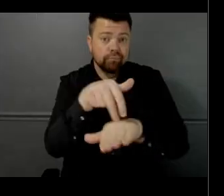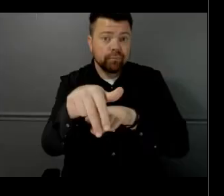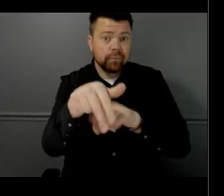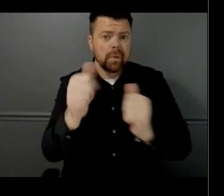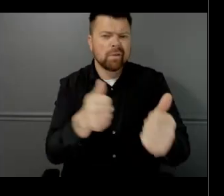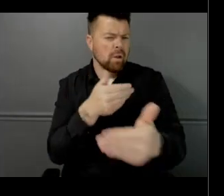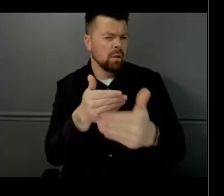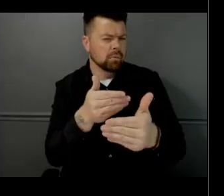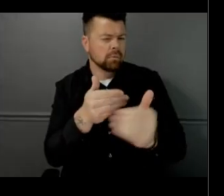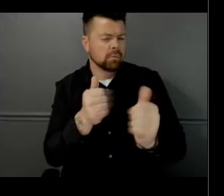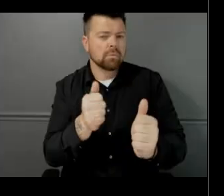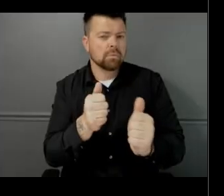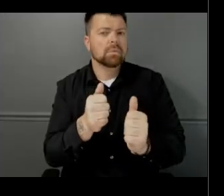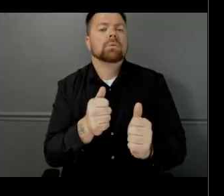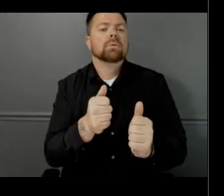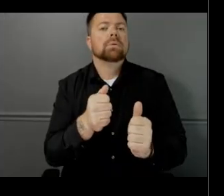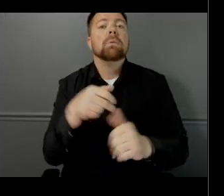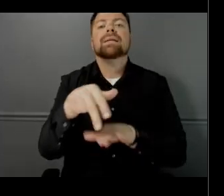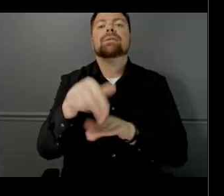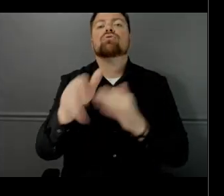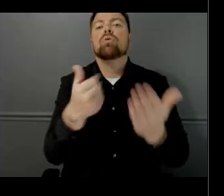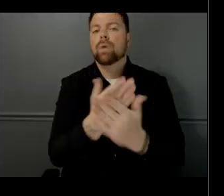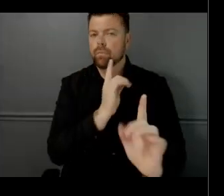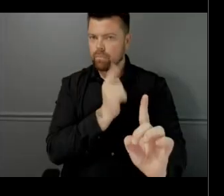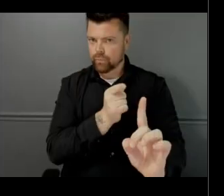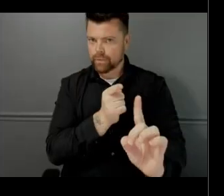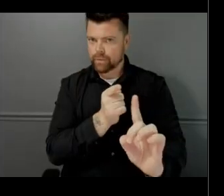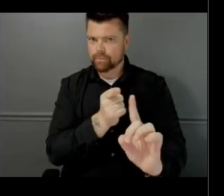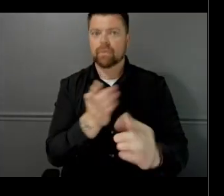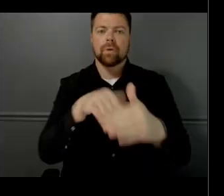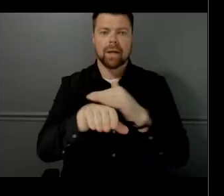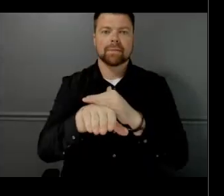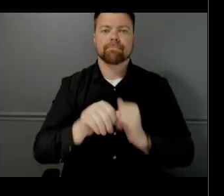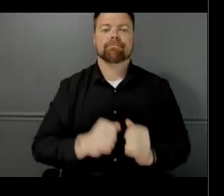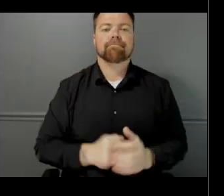closest pedestrian arrival point.